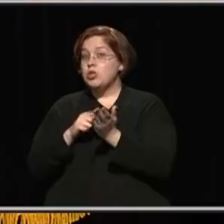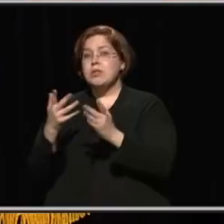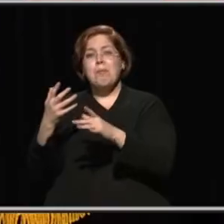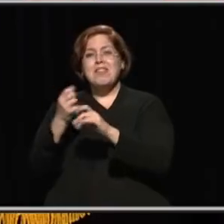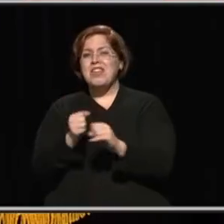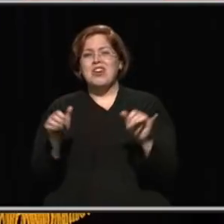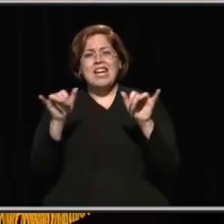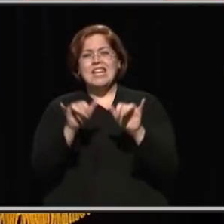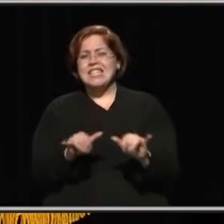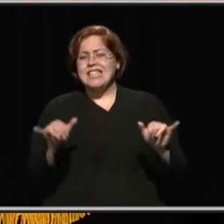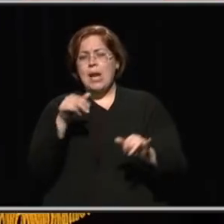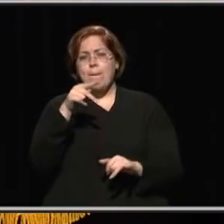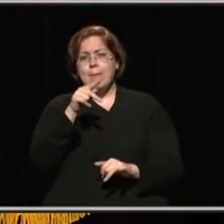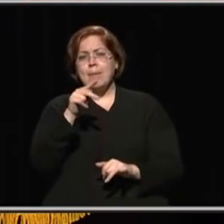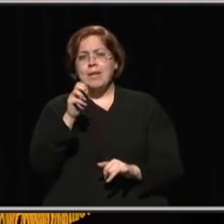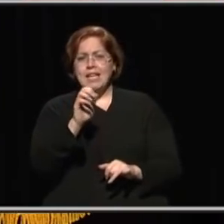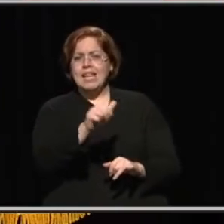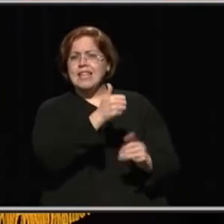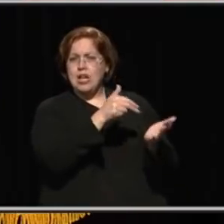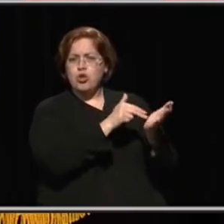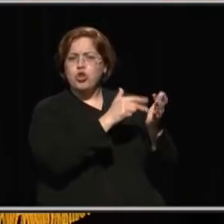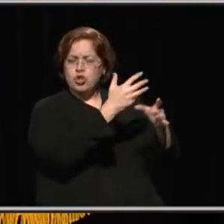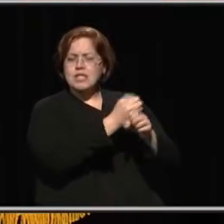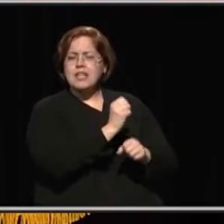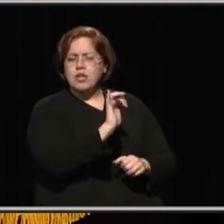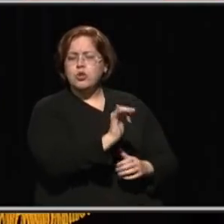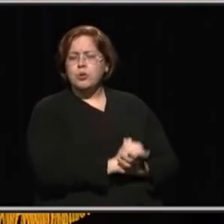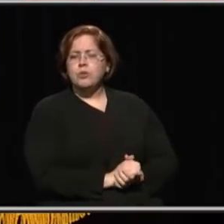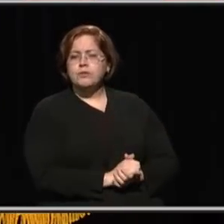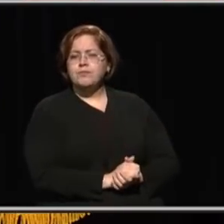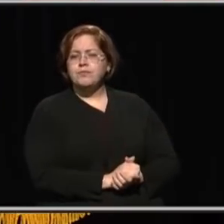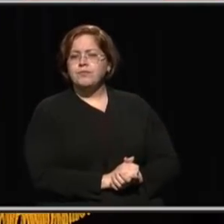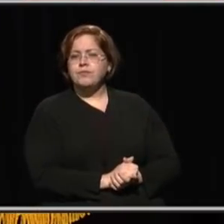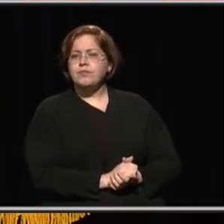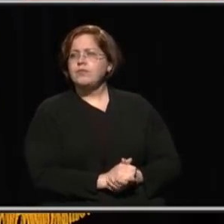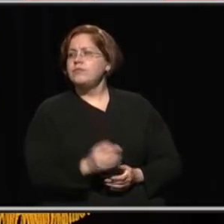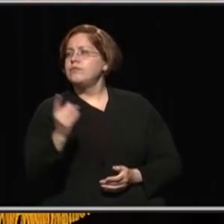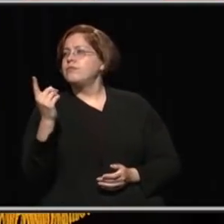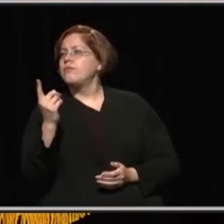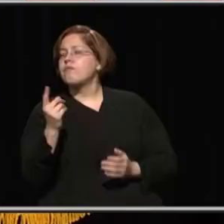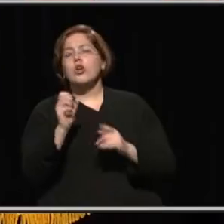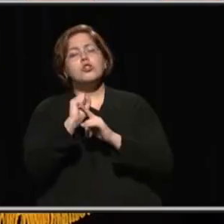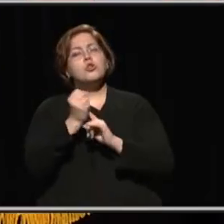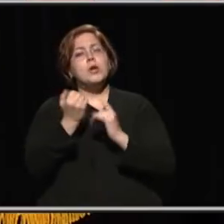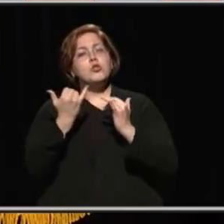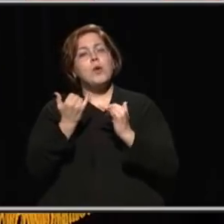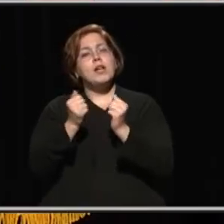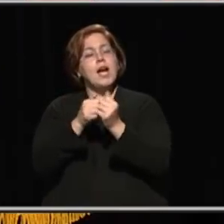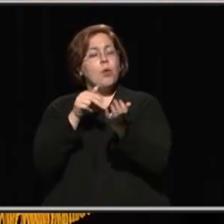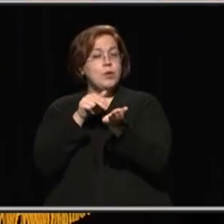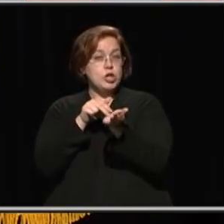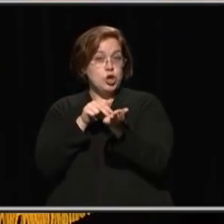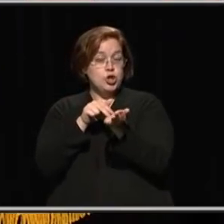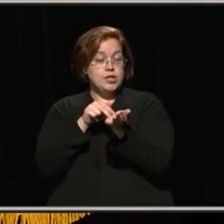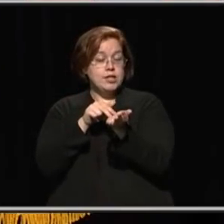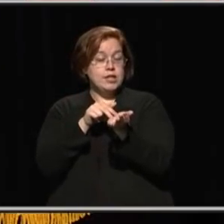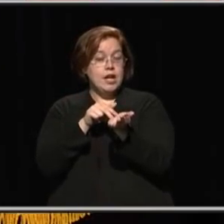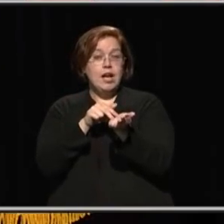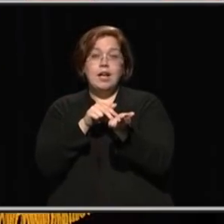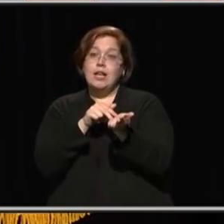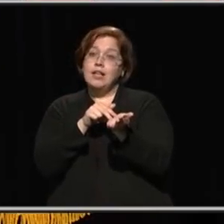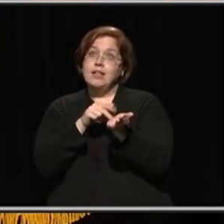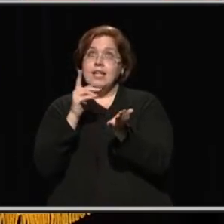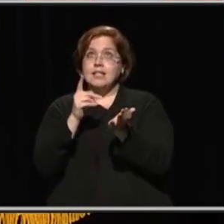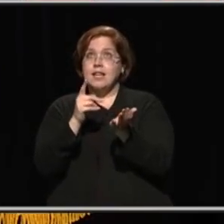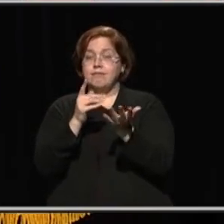same PPE that our other ICU nurses get as well. Where we're at right now in terms of nursing, as kind of the larger